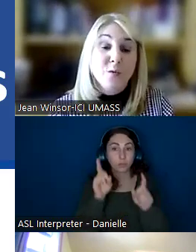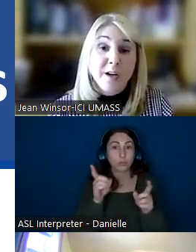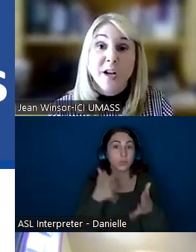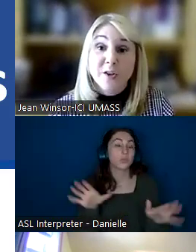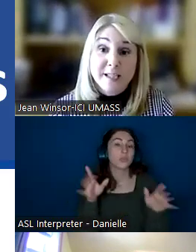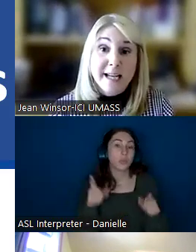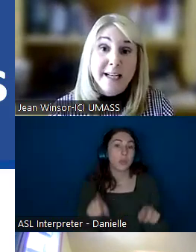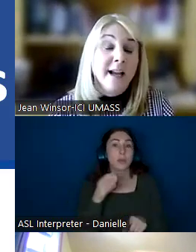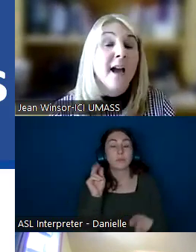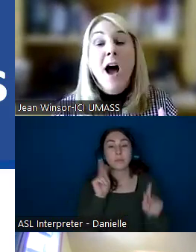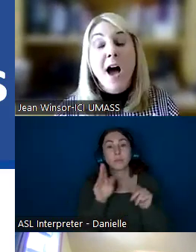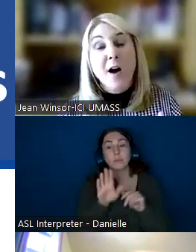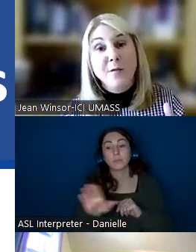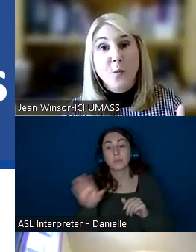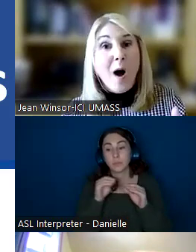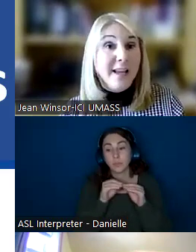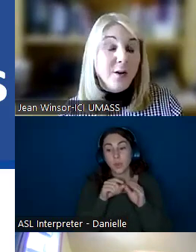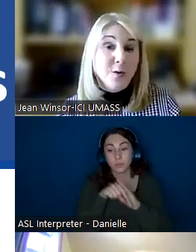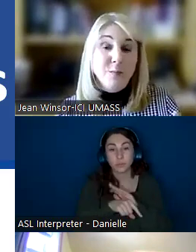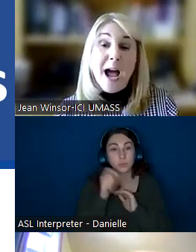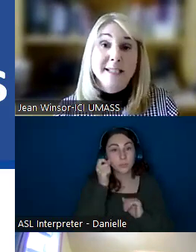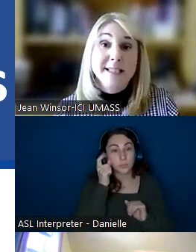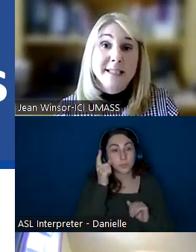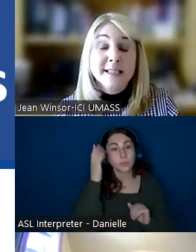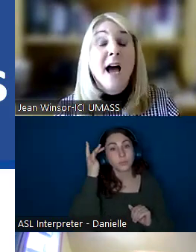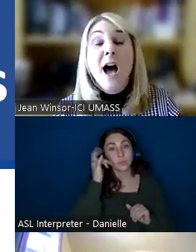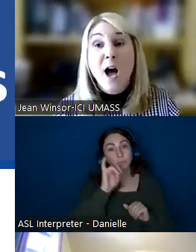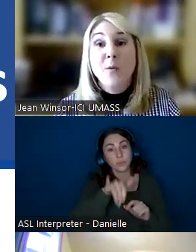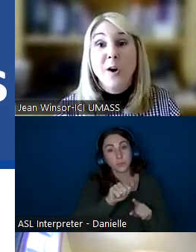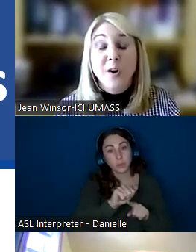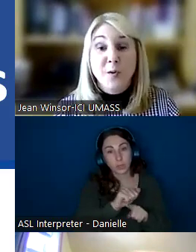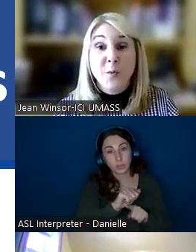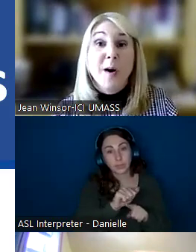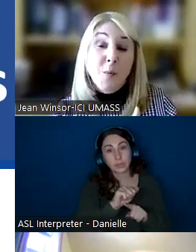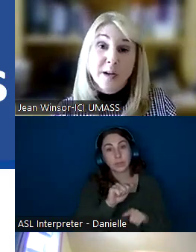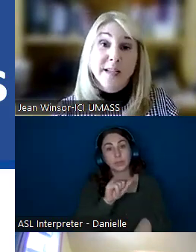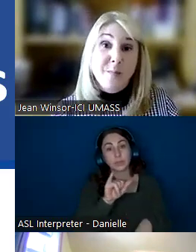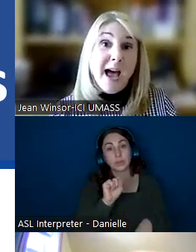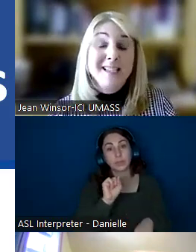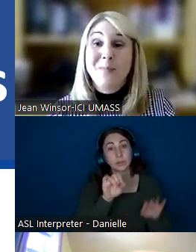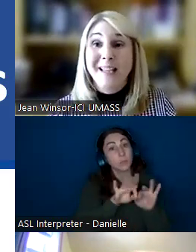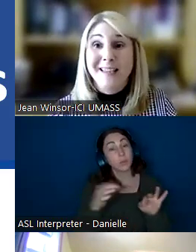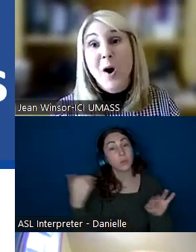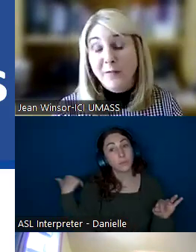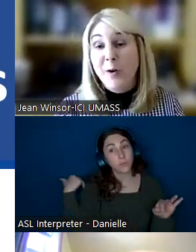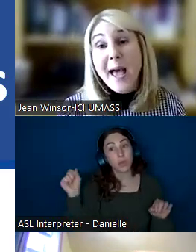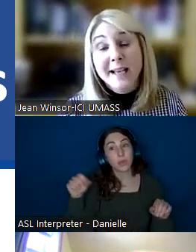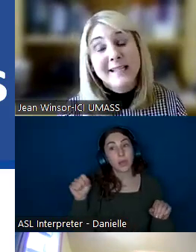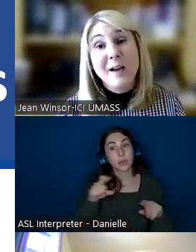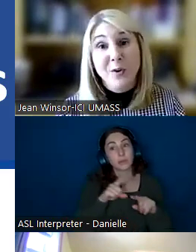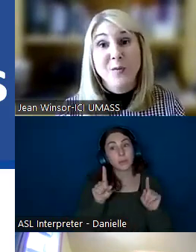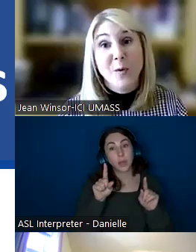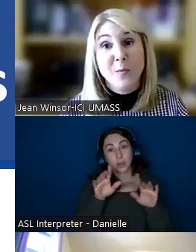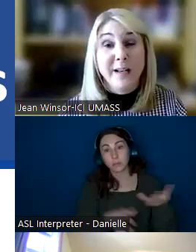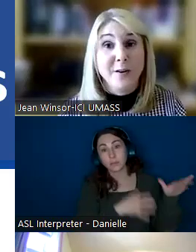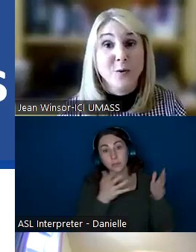people's greater understanding of why those practices were important in the past, but they're part of our past,